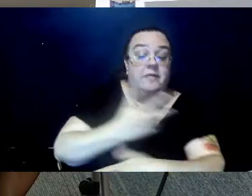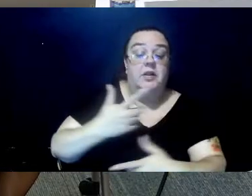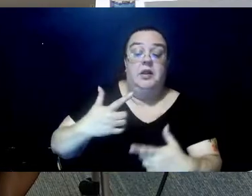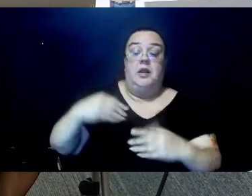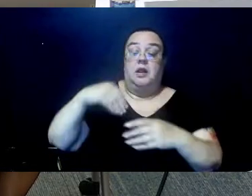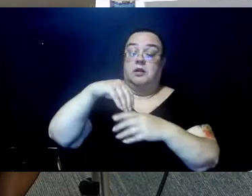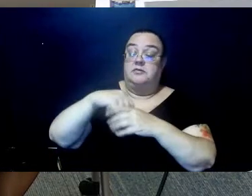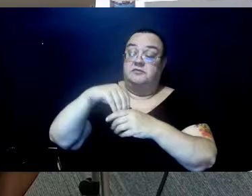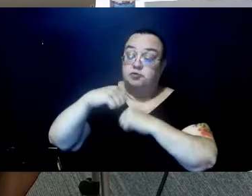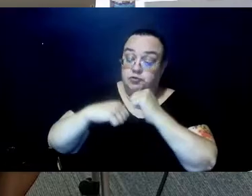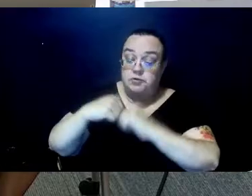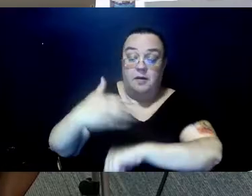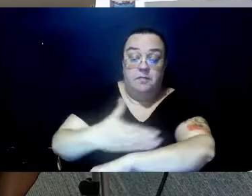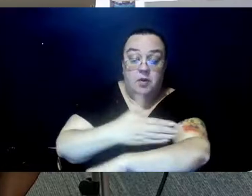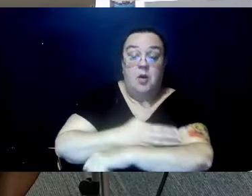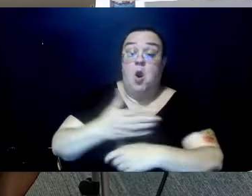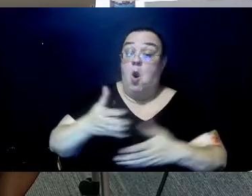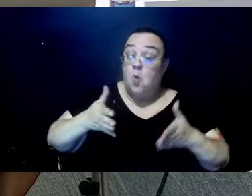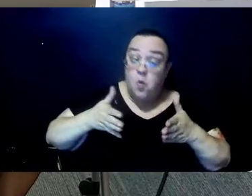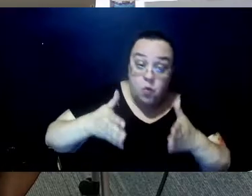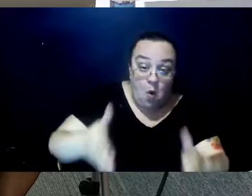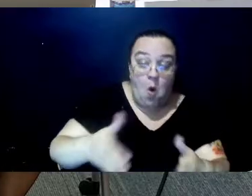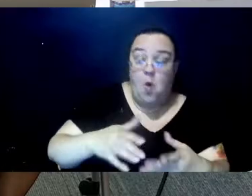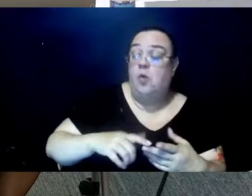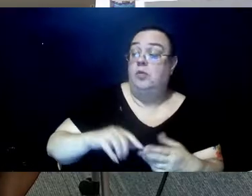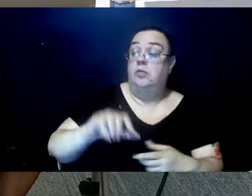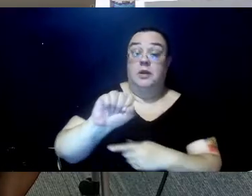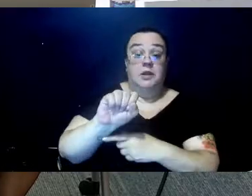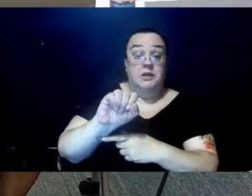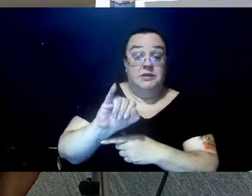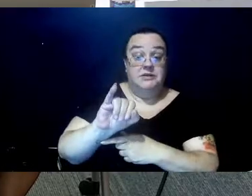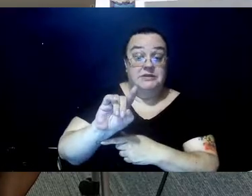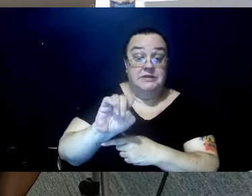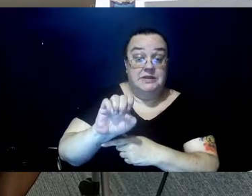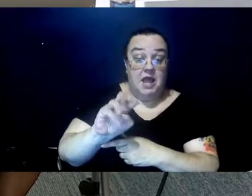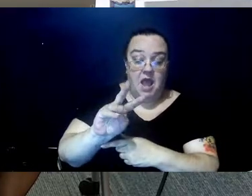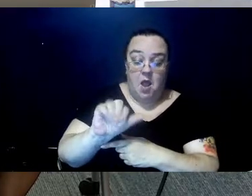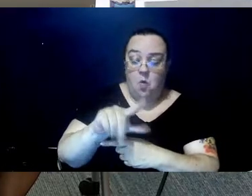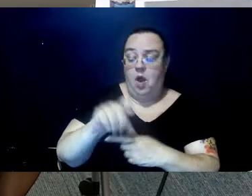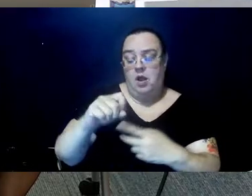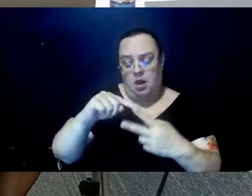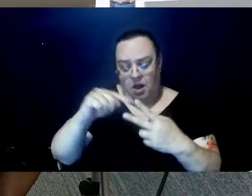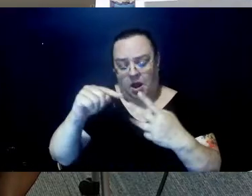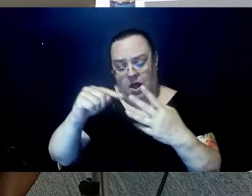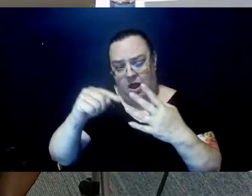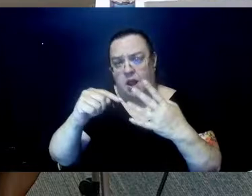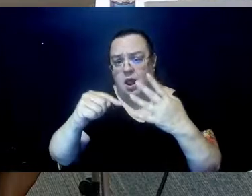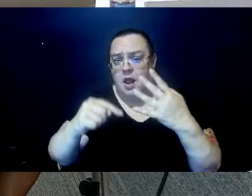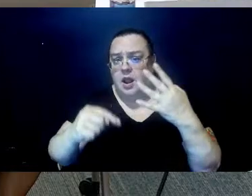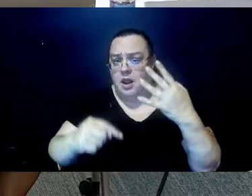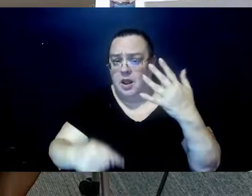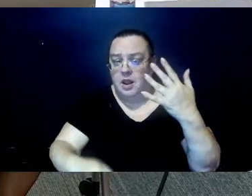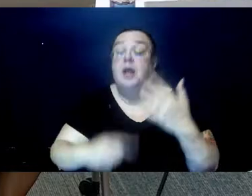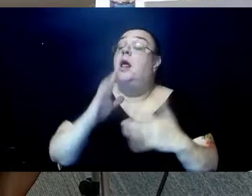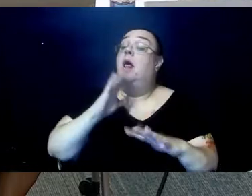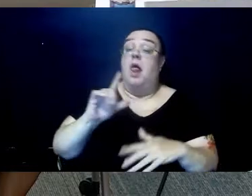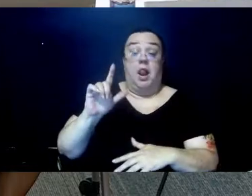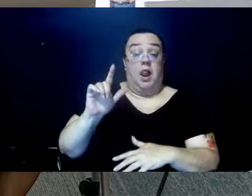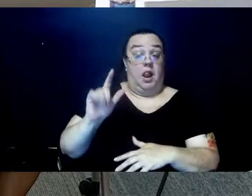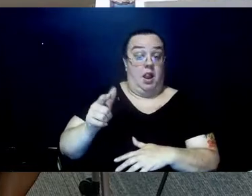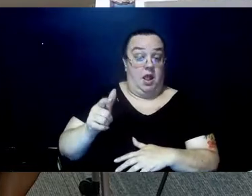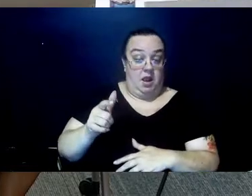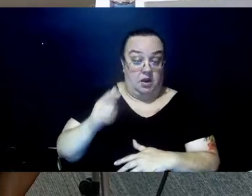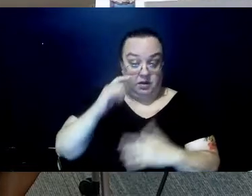improvements, sidewalk improvements. The list goes on. Later on today, in the Public